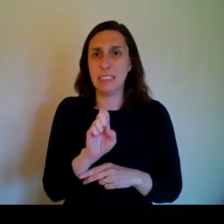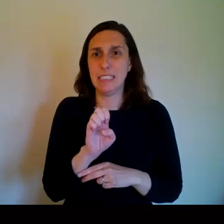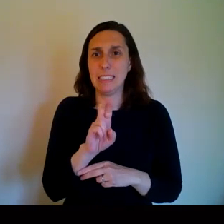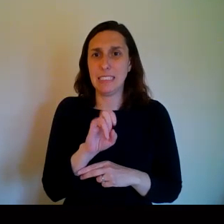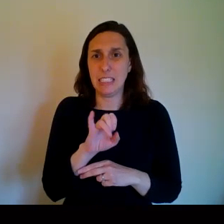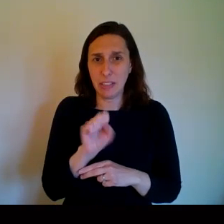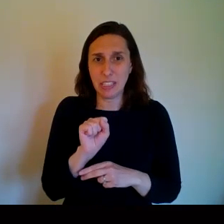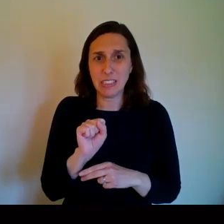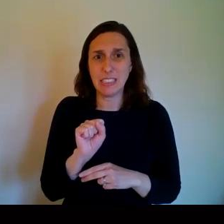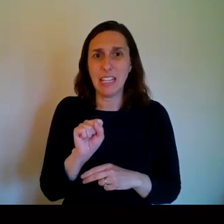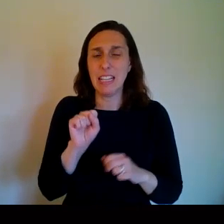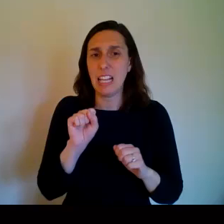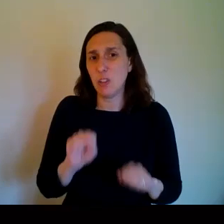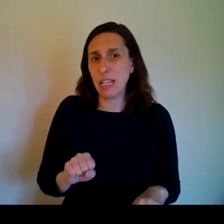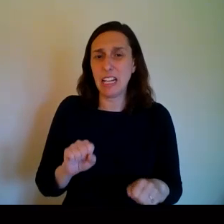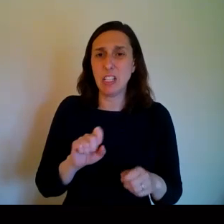to approximate it.